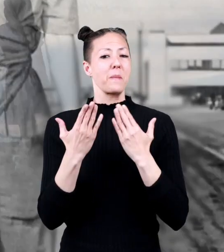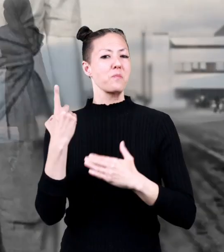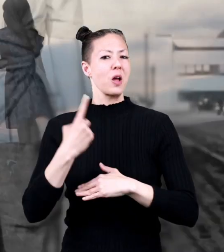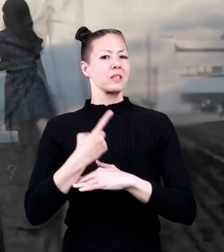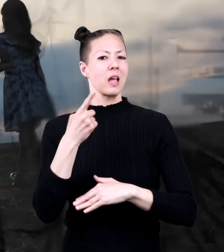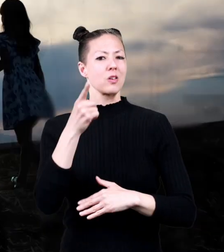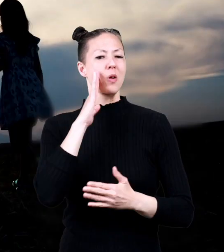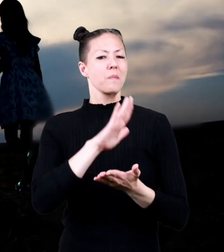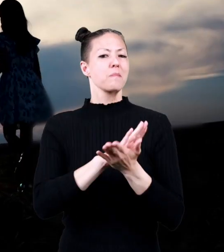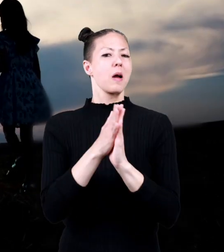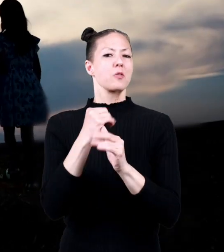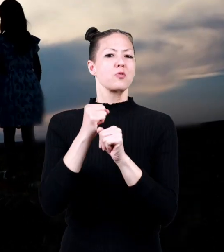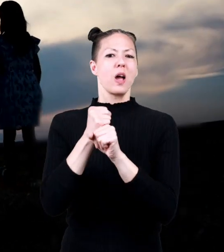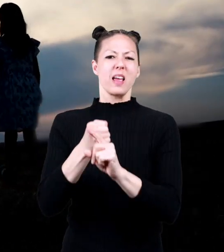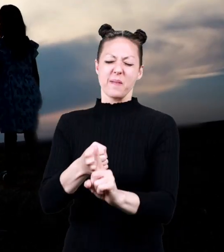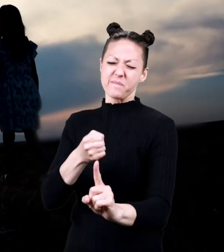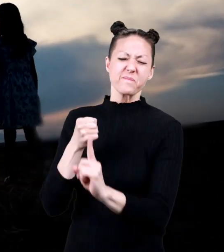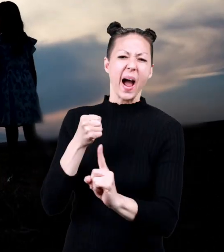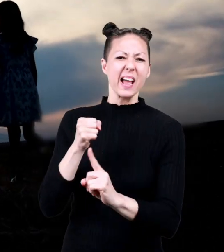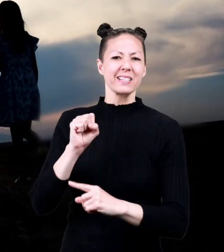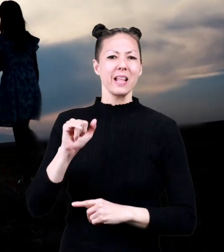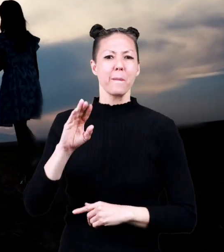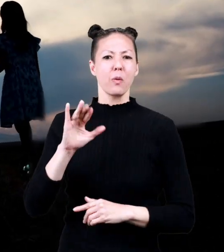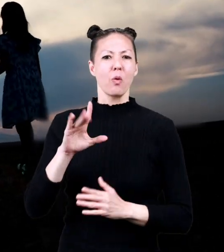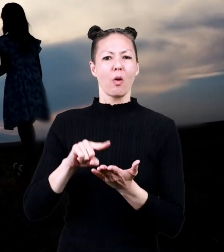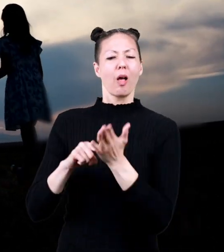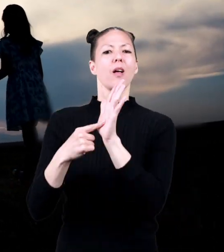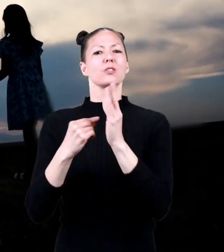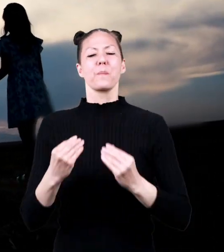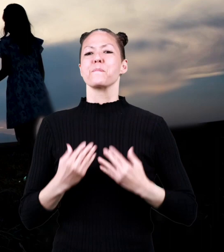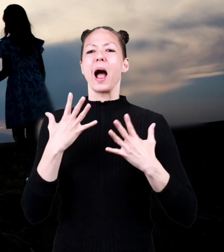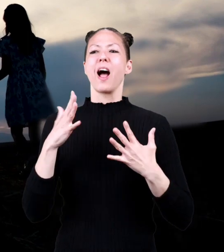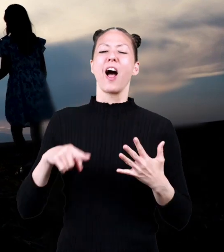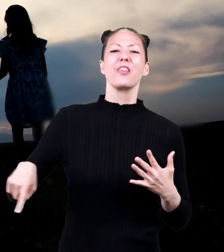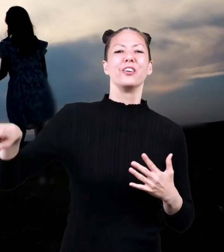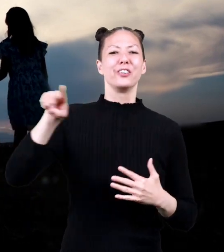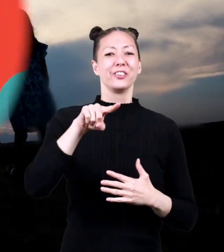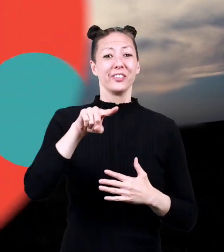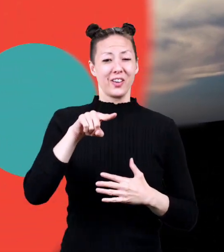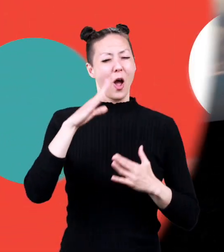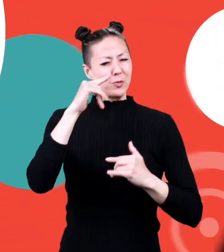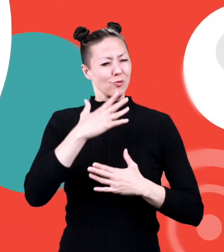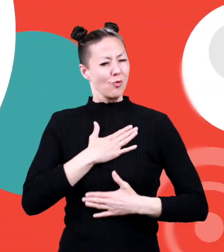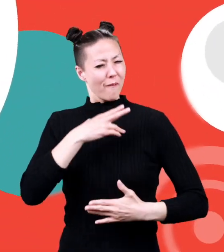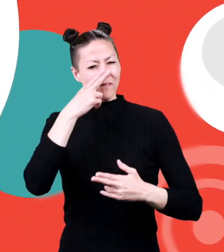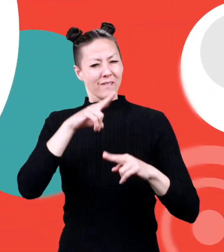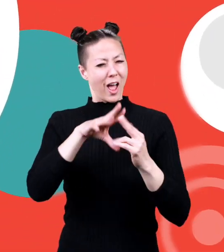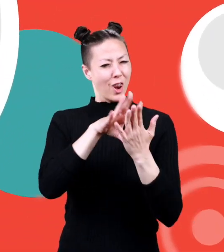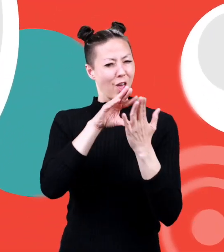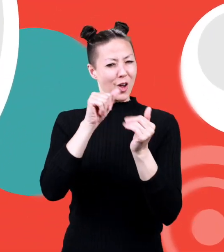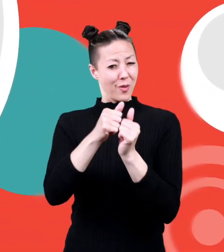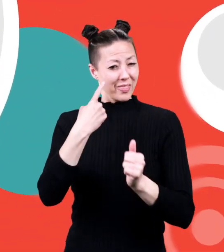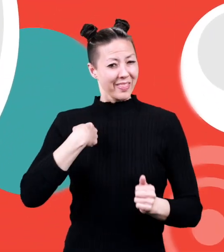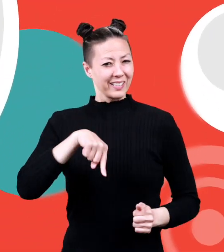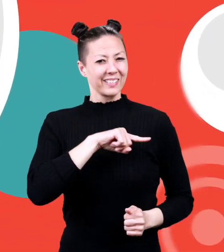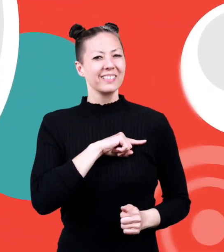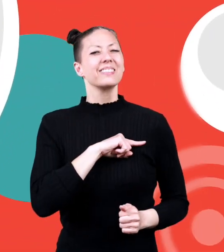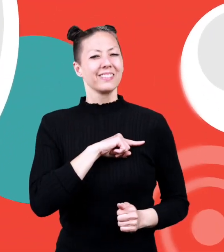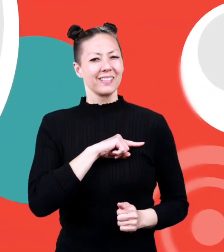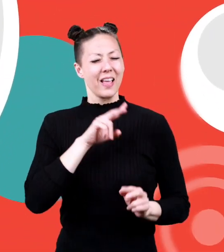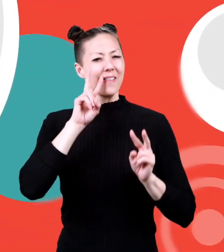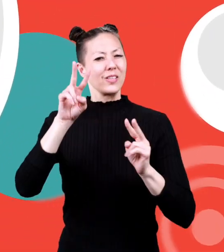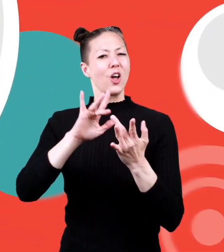Maybe one day you will create an impactful symbol that will inspire others. Hope you had fun learning with